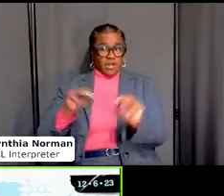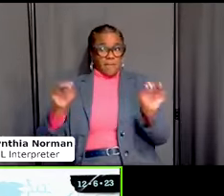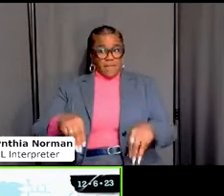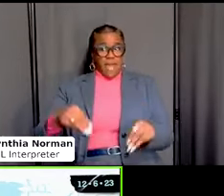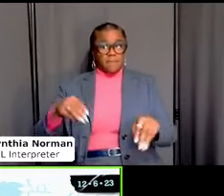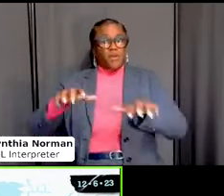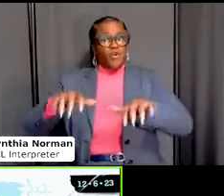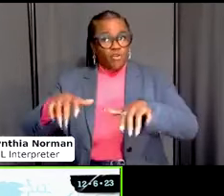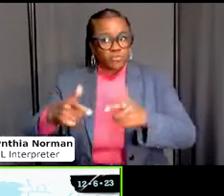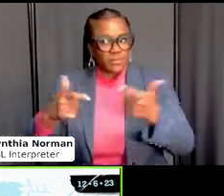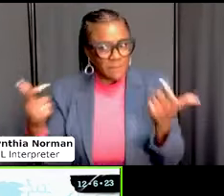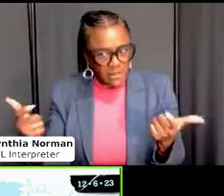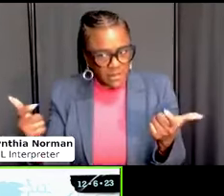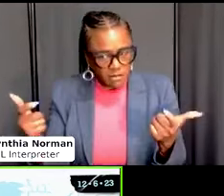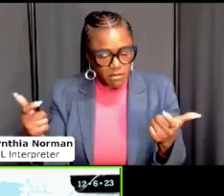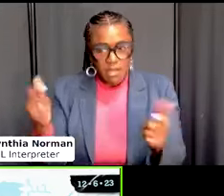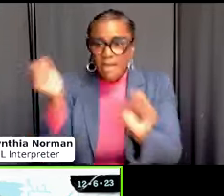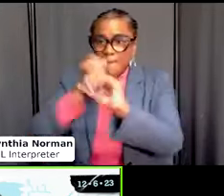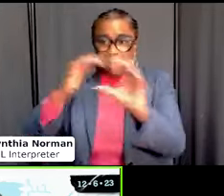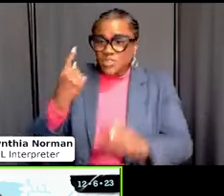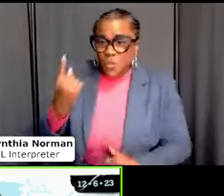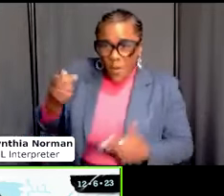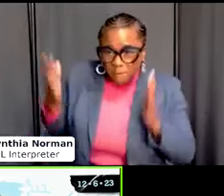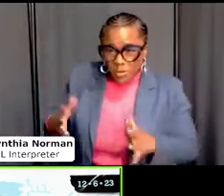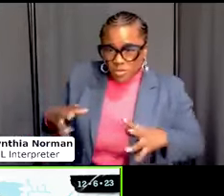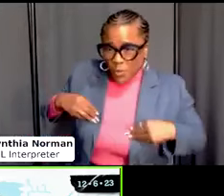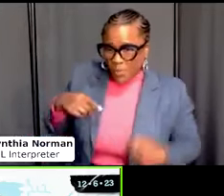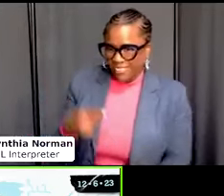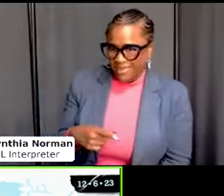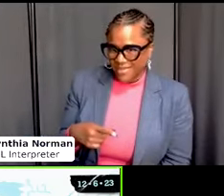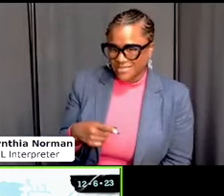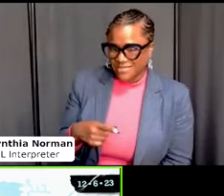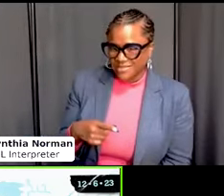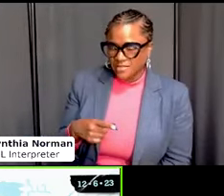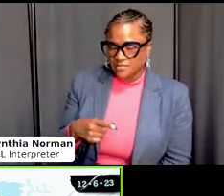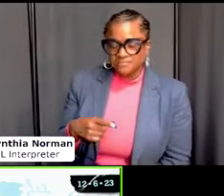and if you can imagine one person owning that, and with the